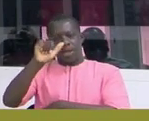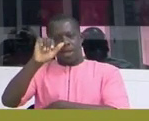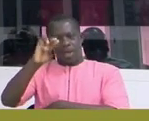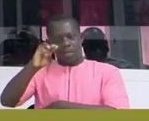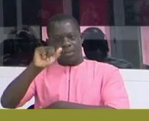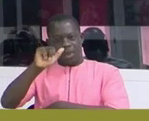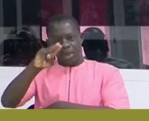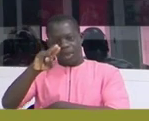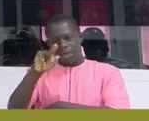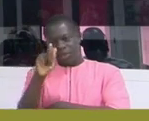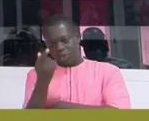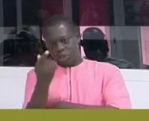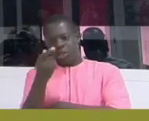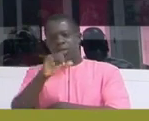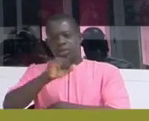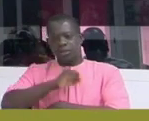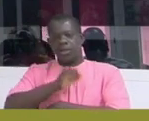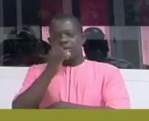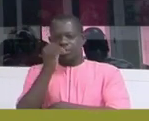me